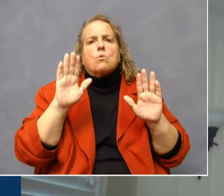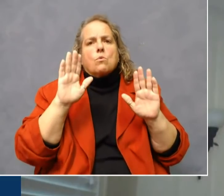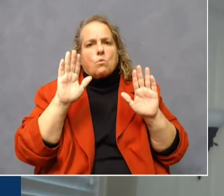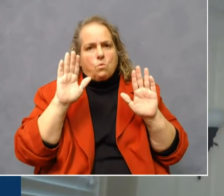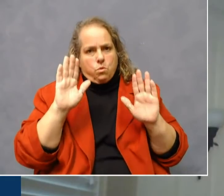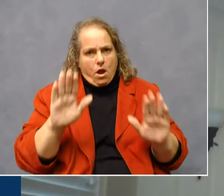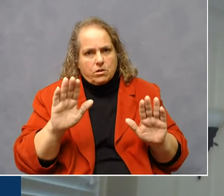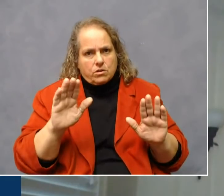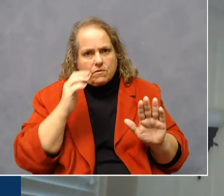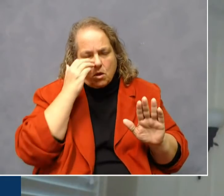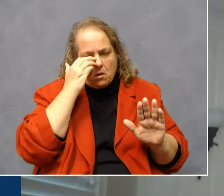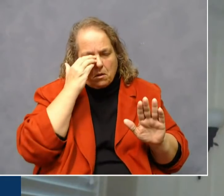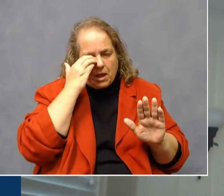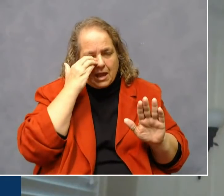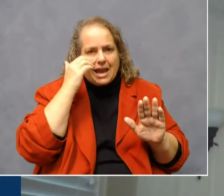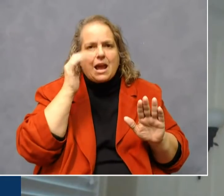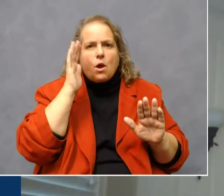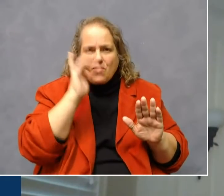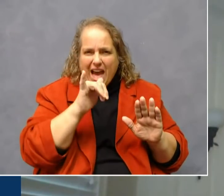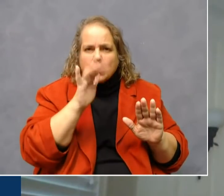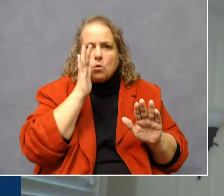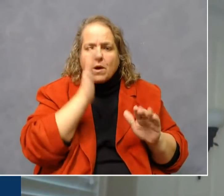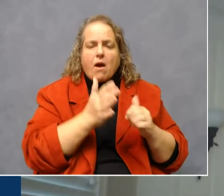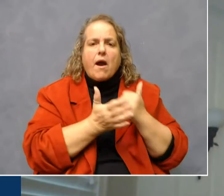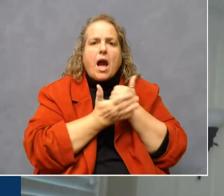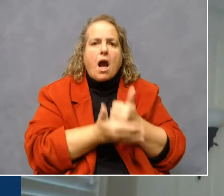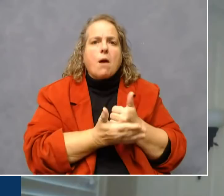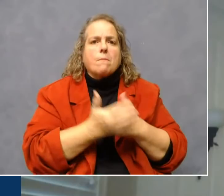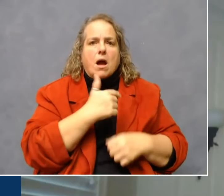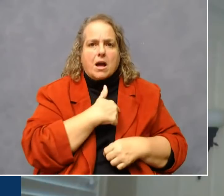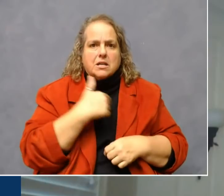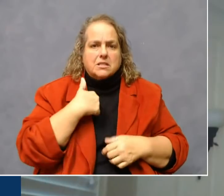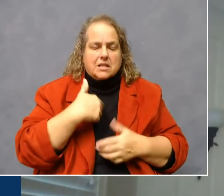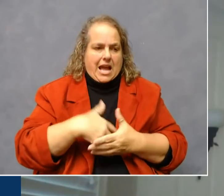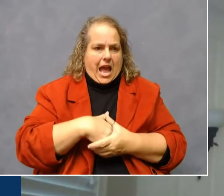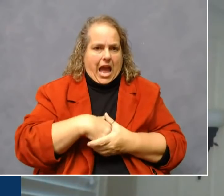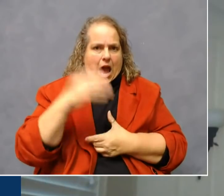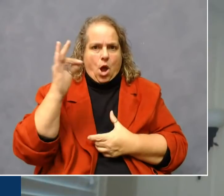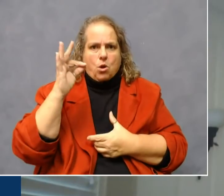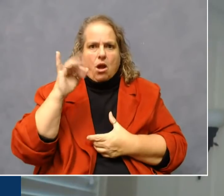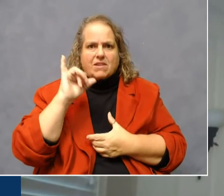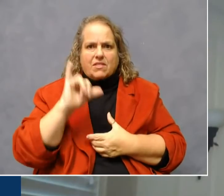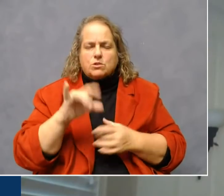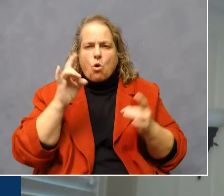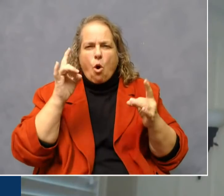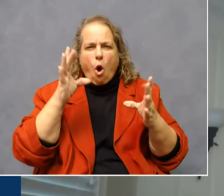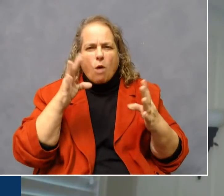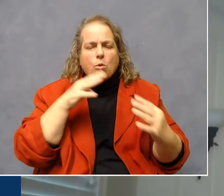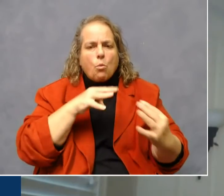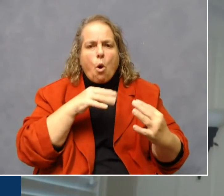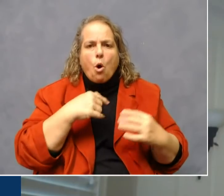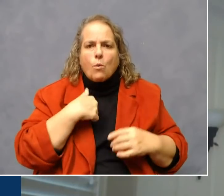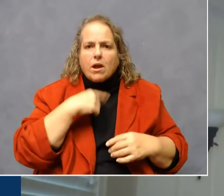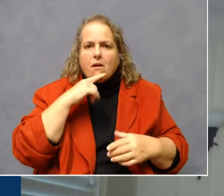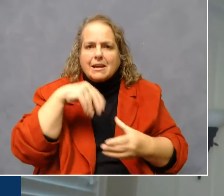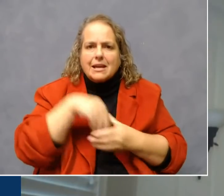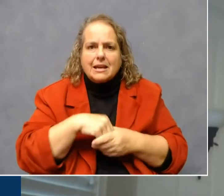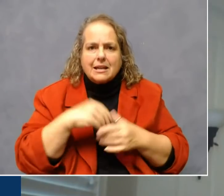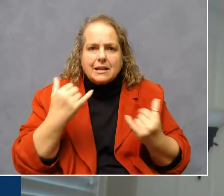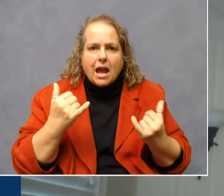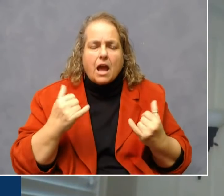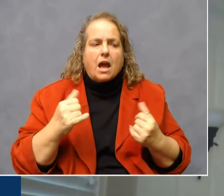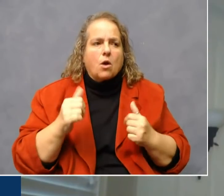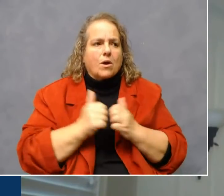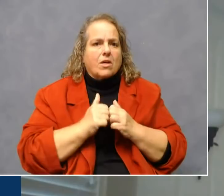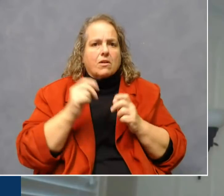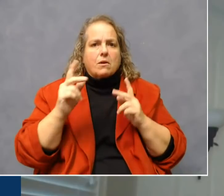out of this horrible abyss we find ourselves in, with the economy impaired, with people's livelihoods impaired,